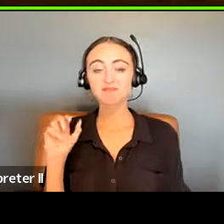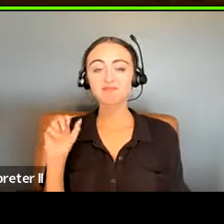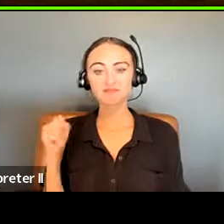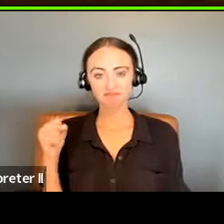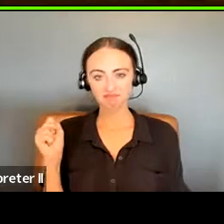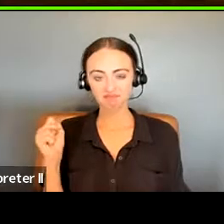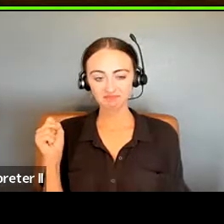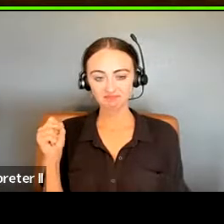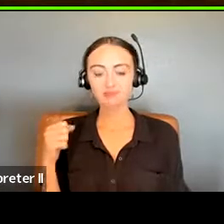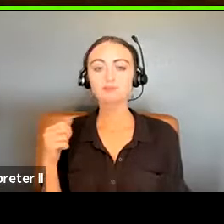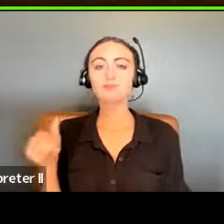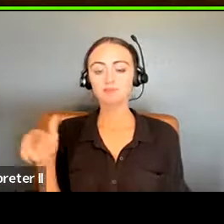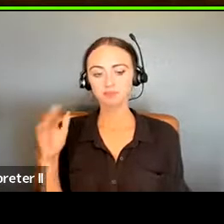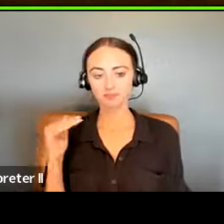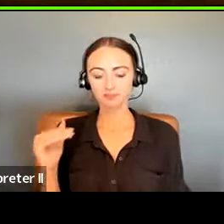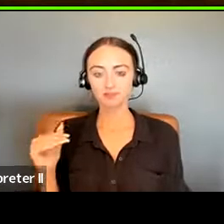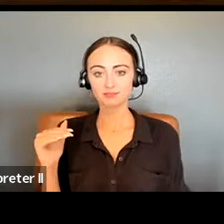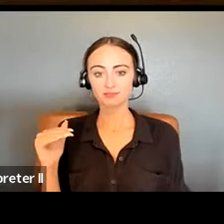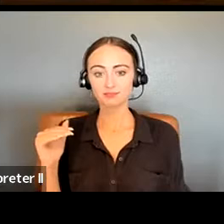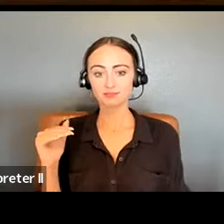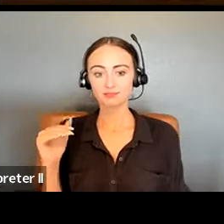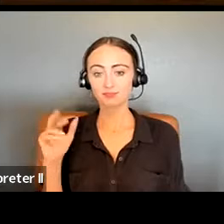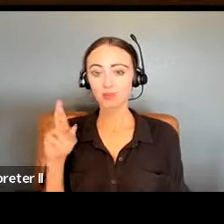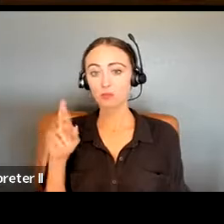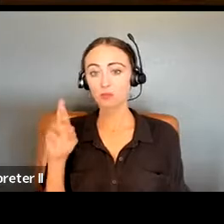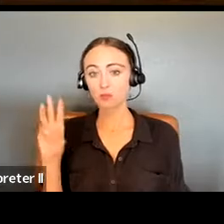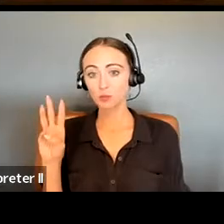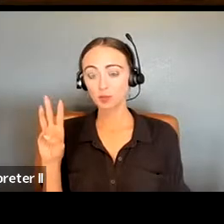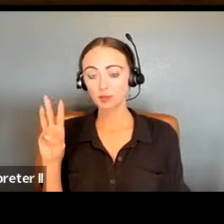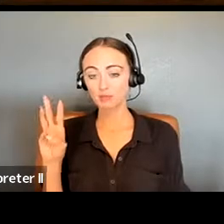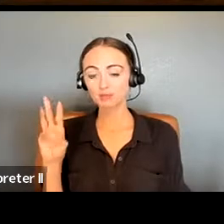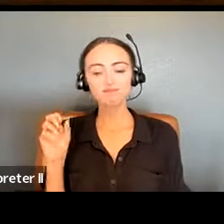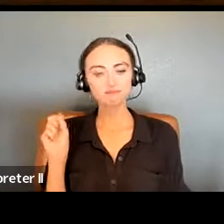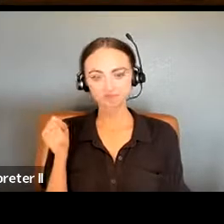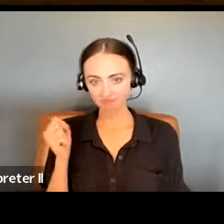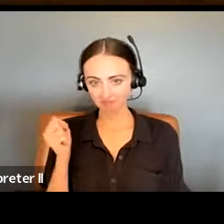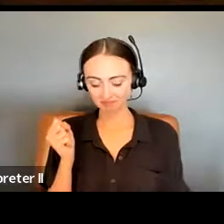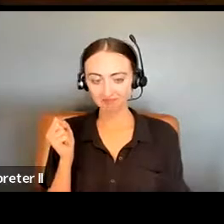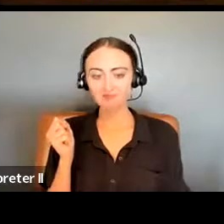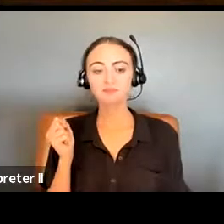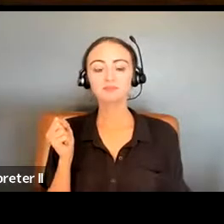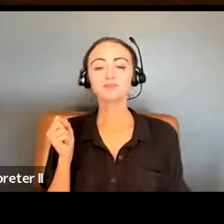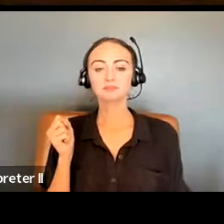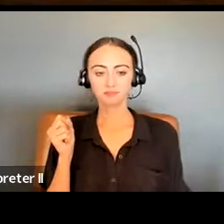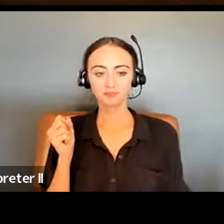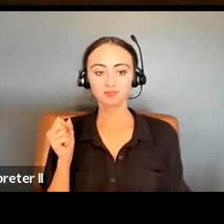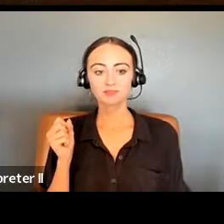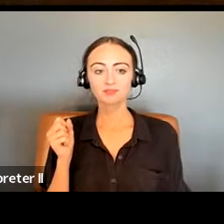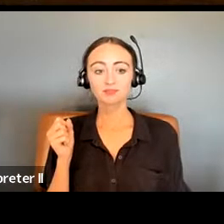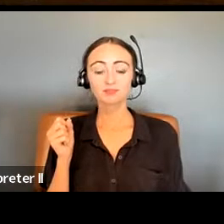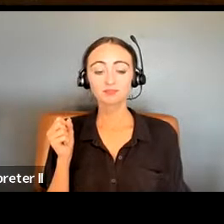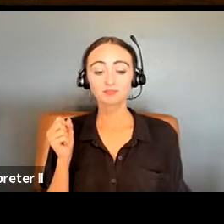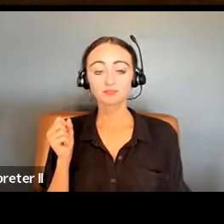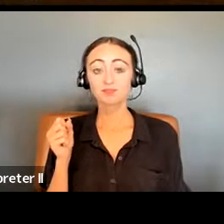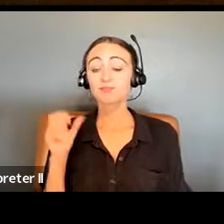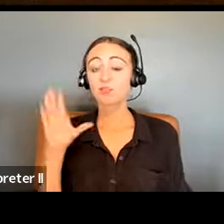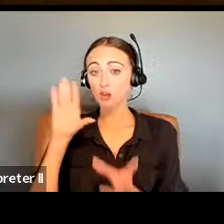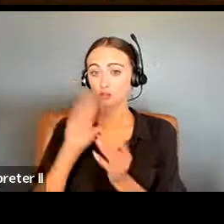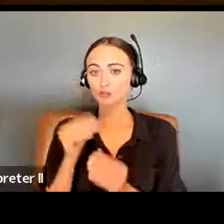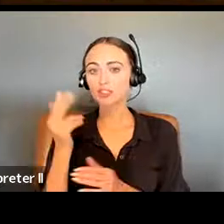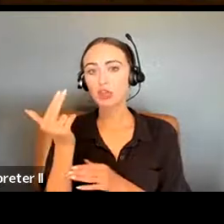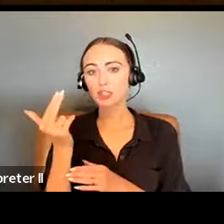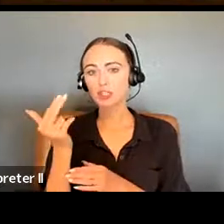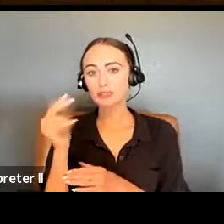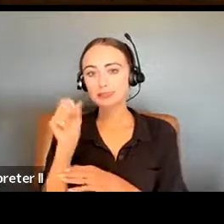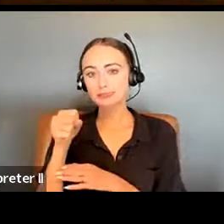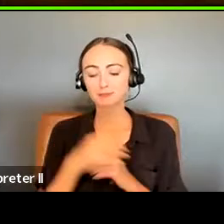Yes. Silverman votes yes, and Councilmember Robert White. Yes. Councilmember Robert White votes yes. Mr. Chairman, there are 13